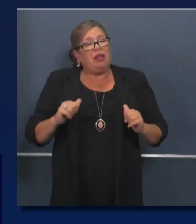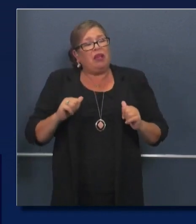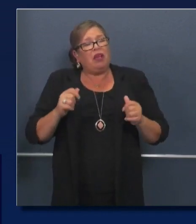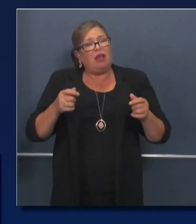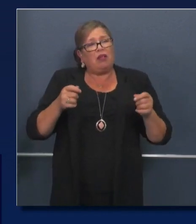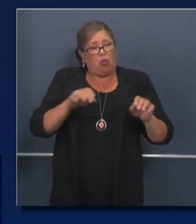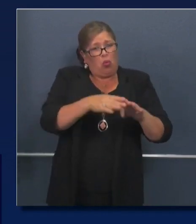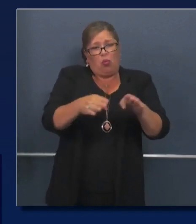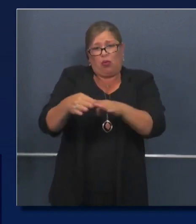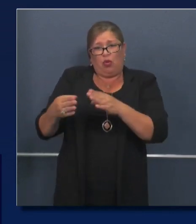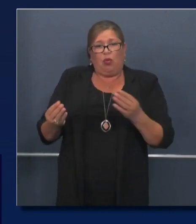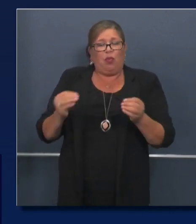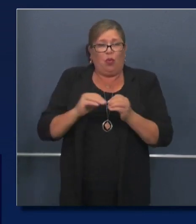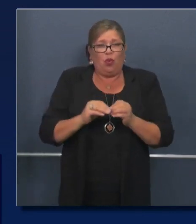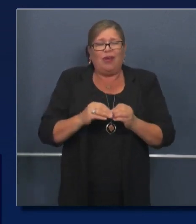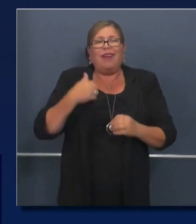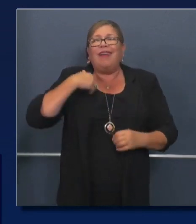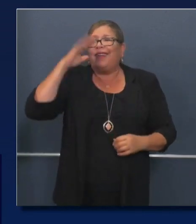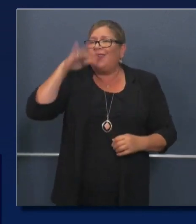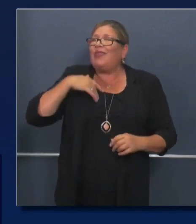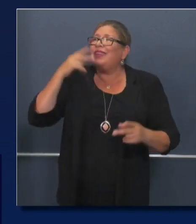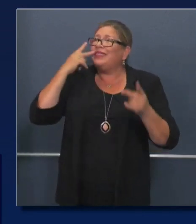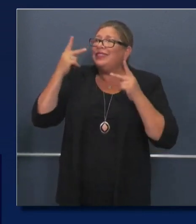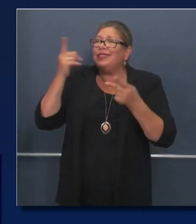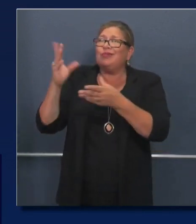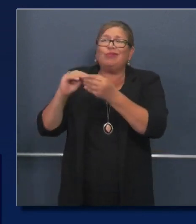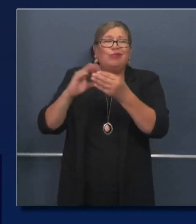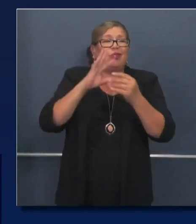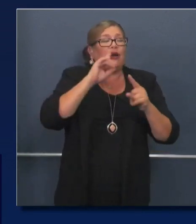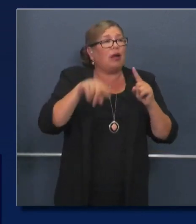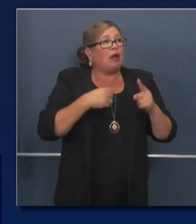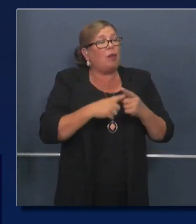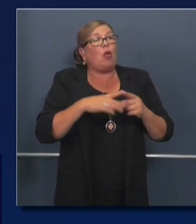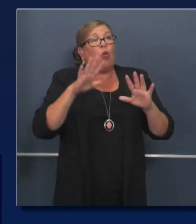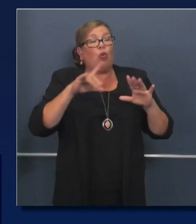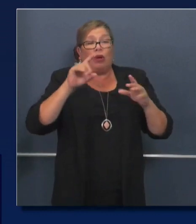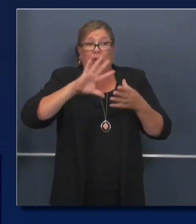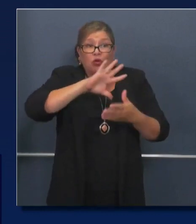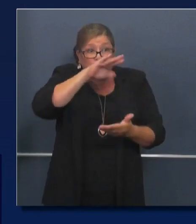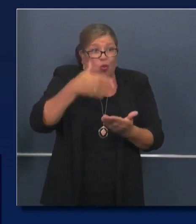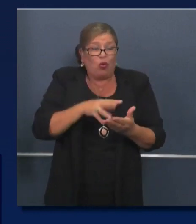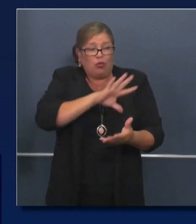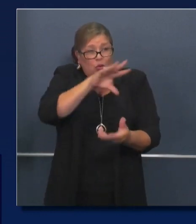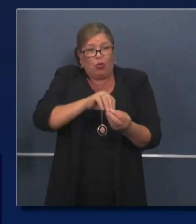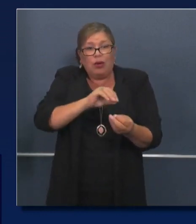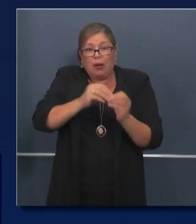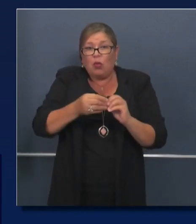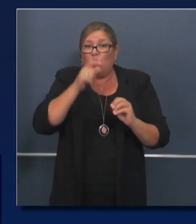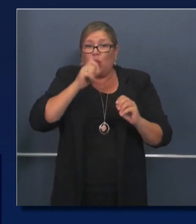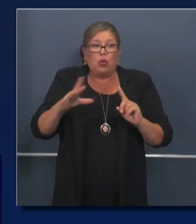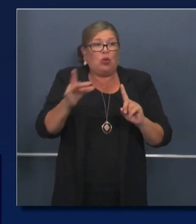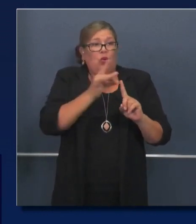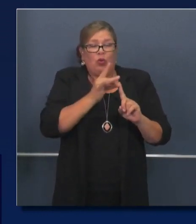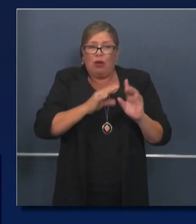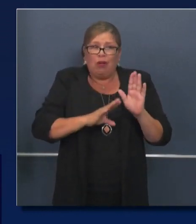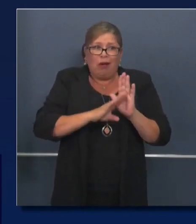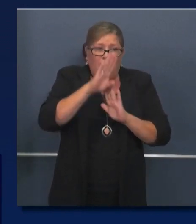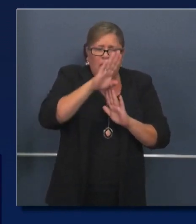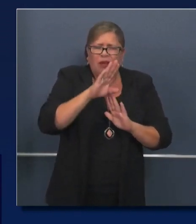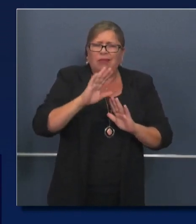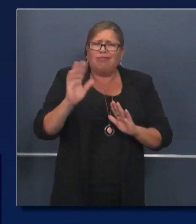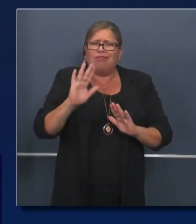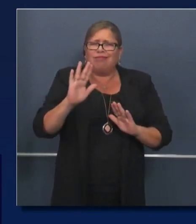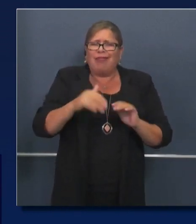an equivalent consideration, at least a subtext of any headline, should also include some stability to the extent that's reflected in